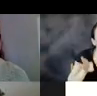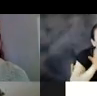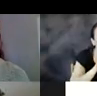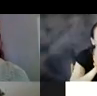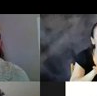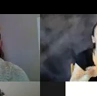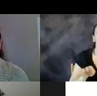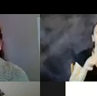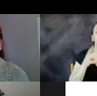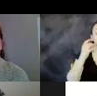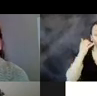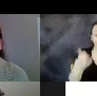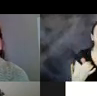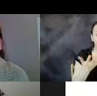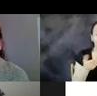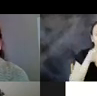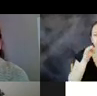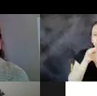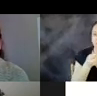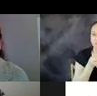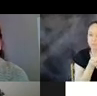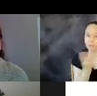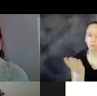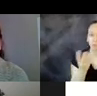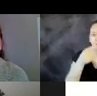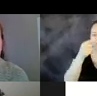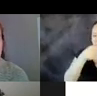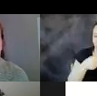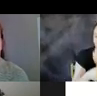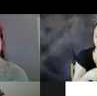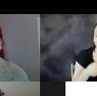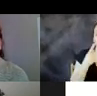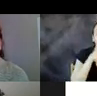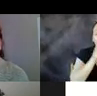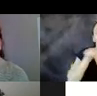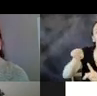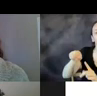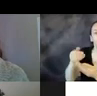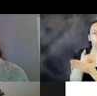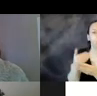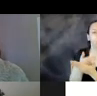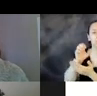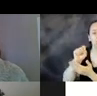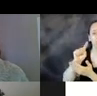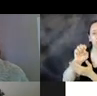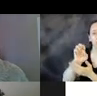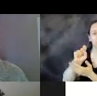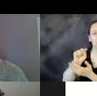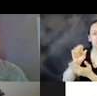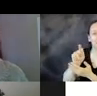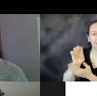examples of the accessibility considerations and requirements for specifically the new streetscape fare vending machines and for retail